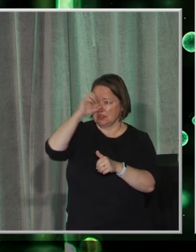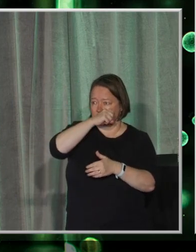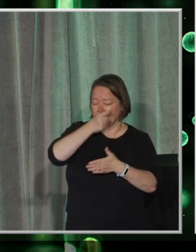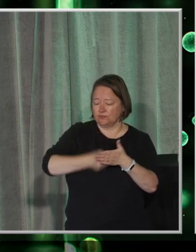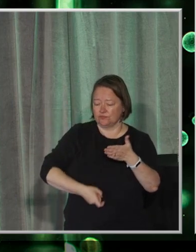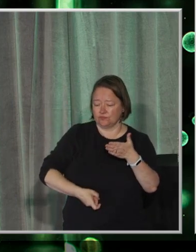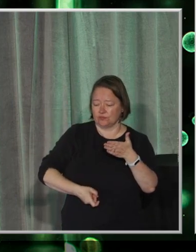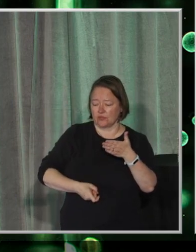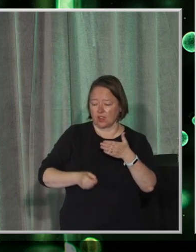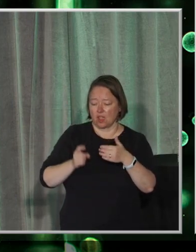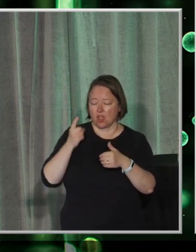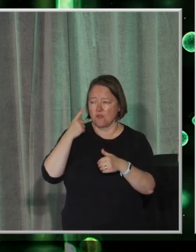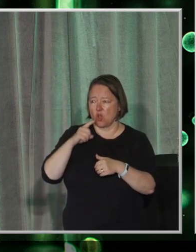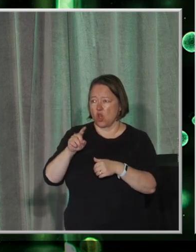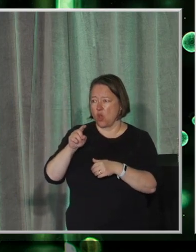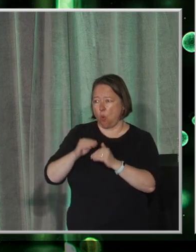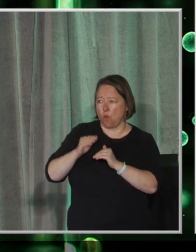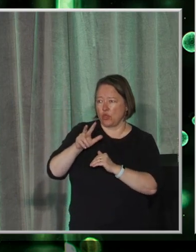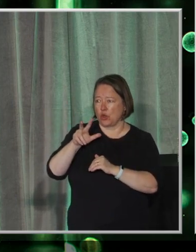total initial cost of over